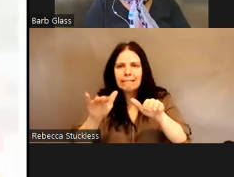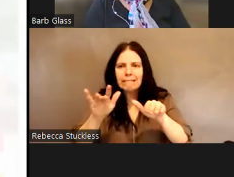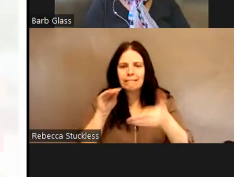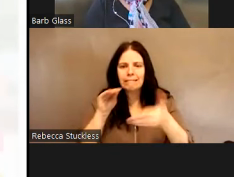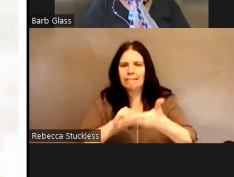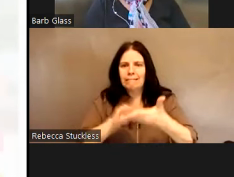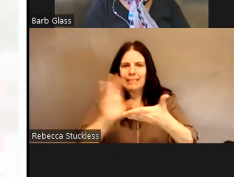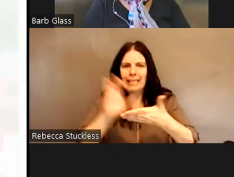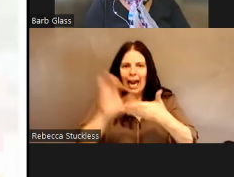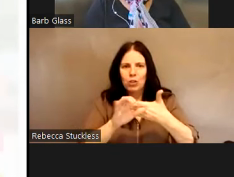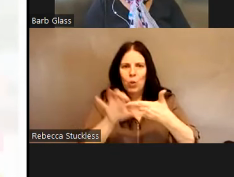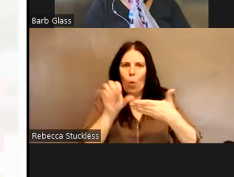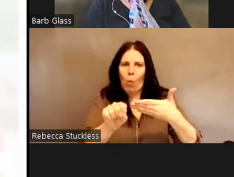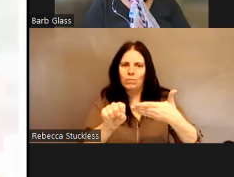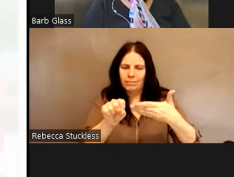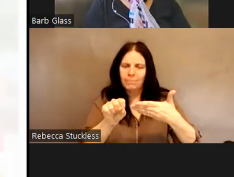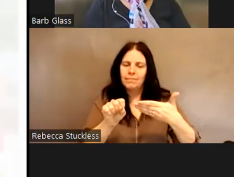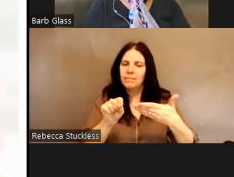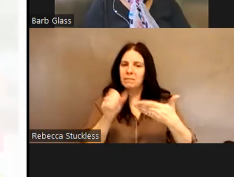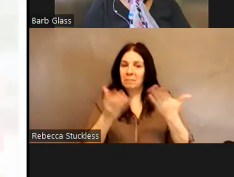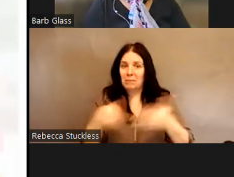too.